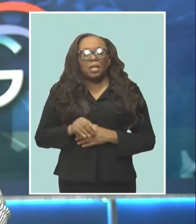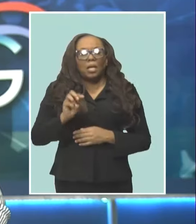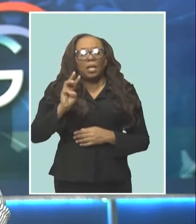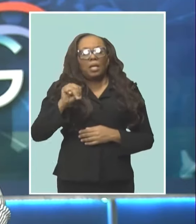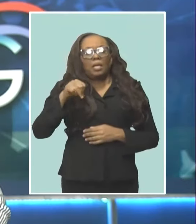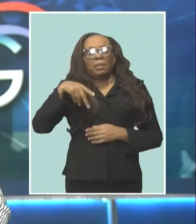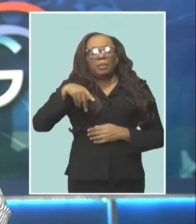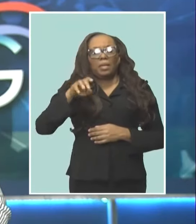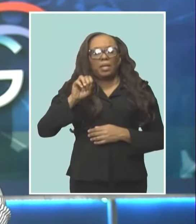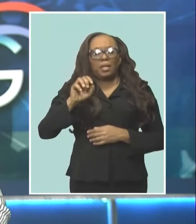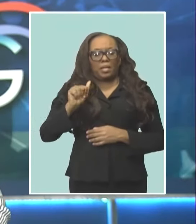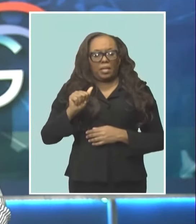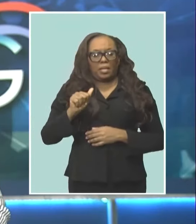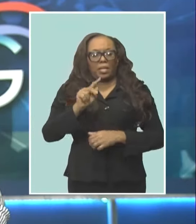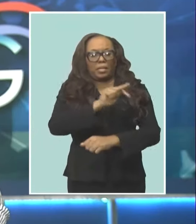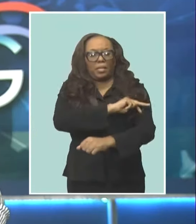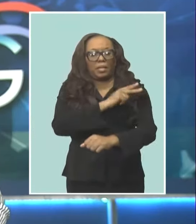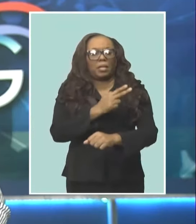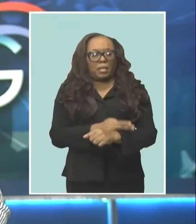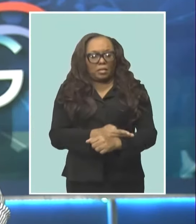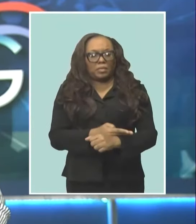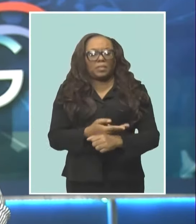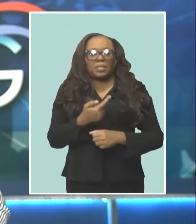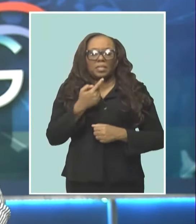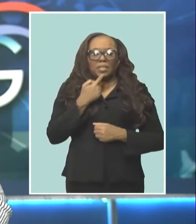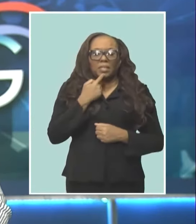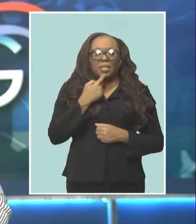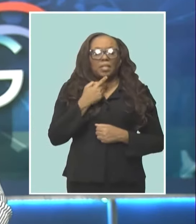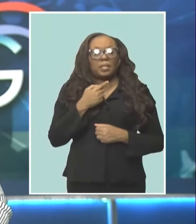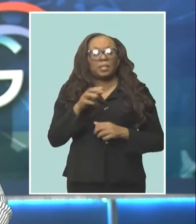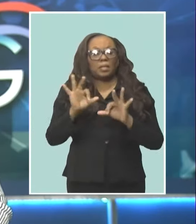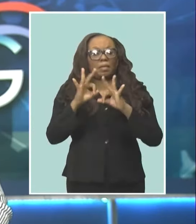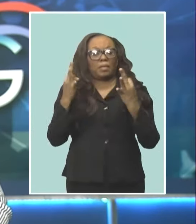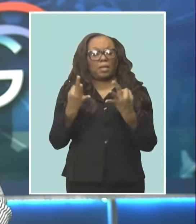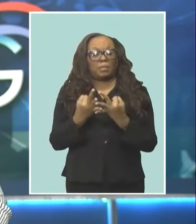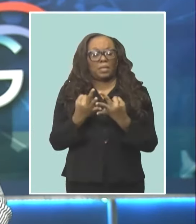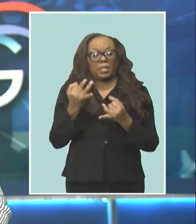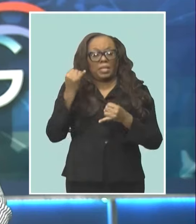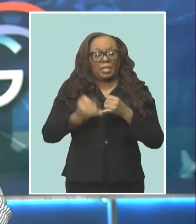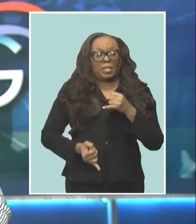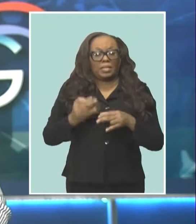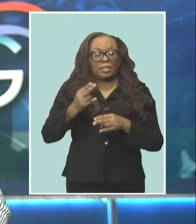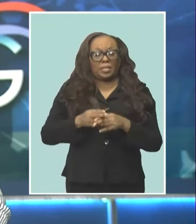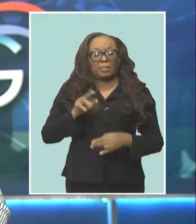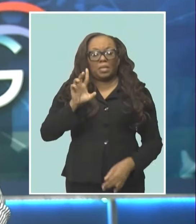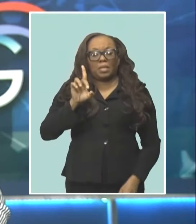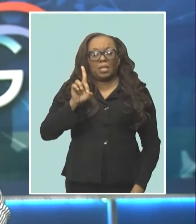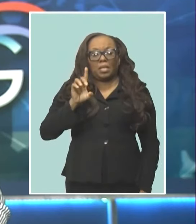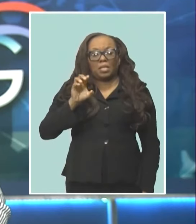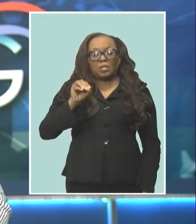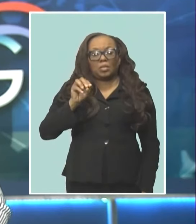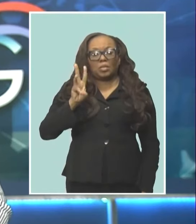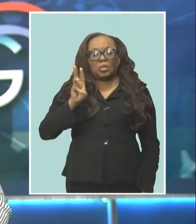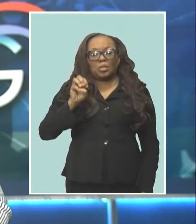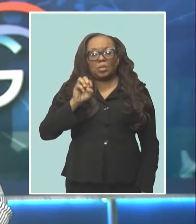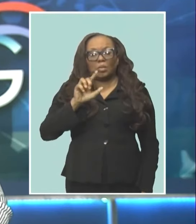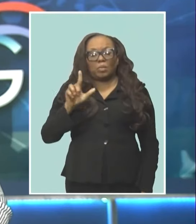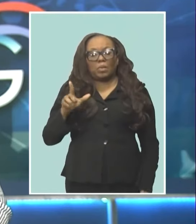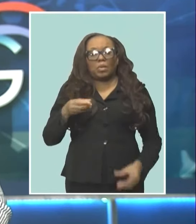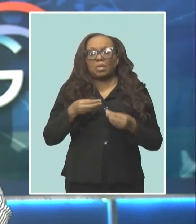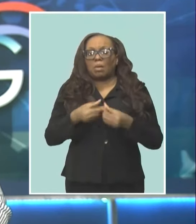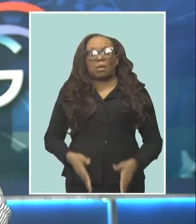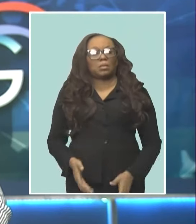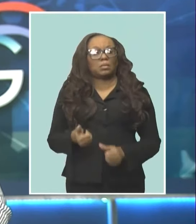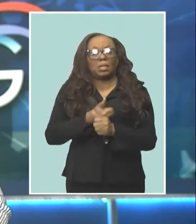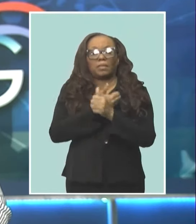Elder Affairs and MP for St. Michael South, Kirk Humphrey, says the Dowell family lost everything in the blaze. He says